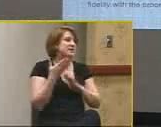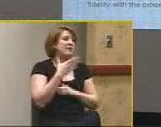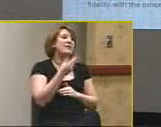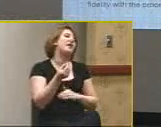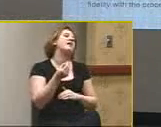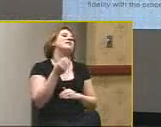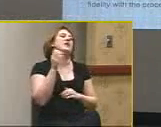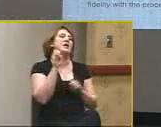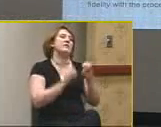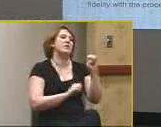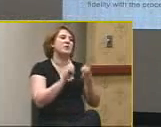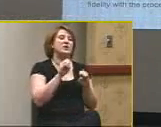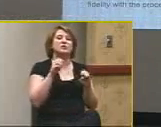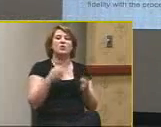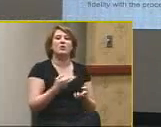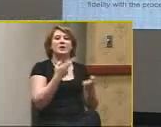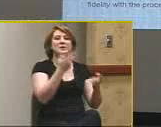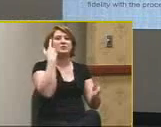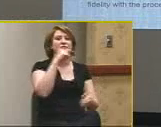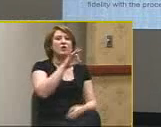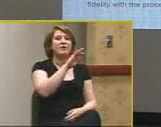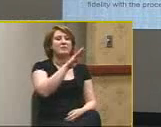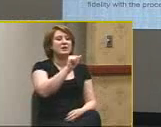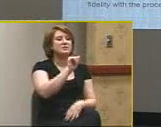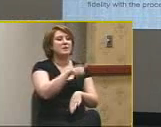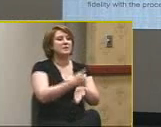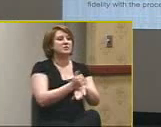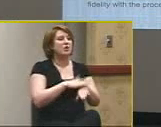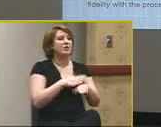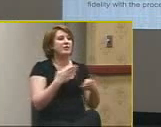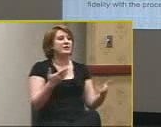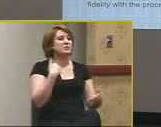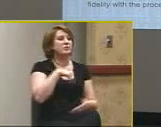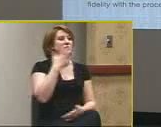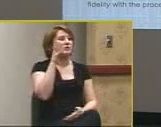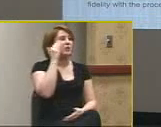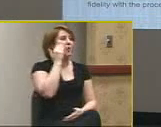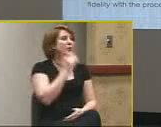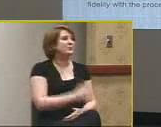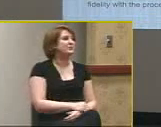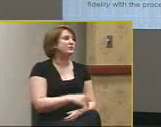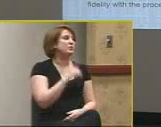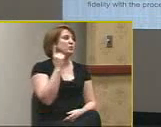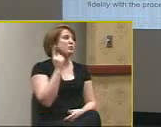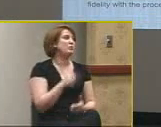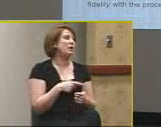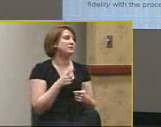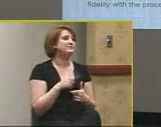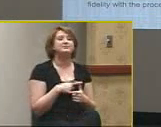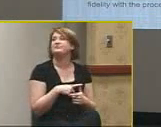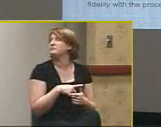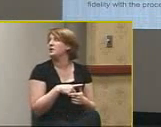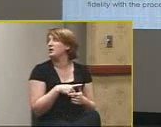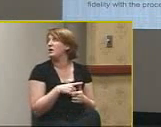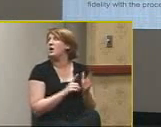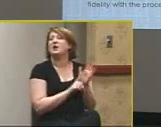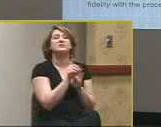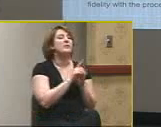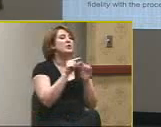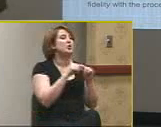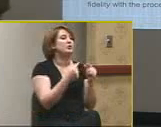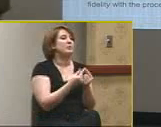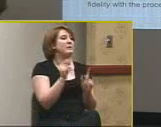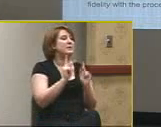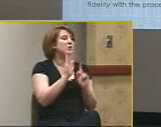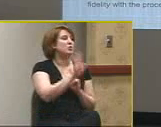are recommendations for doing FBAs based on the things we know. 1, develop a group of people